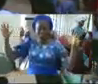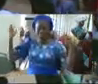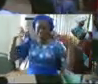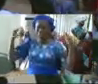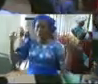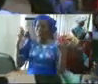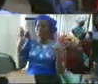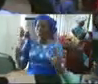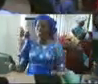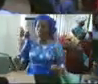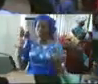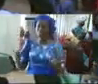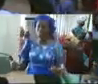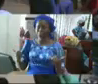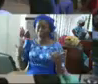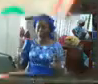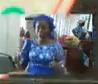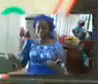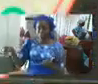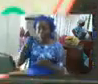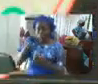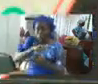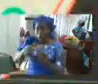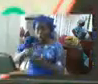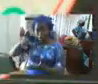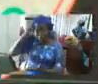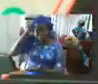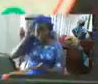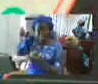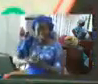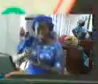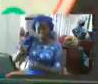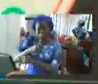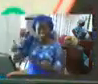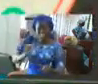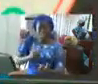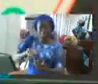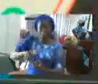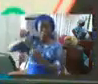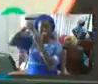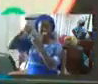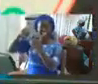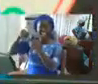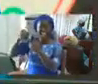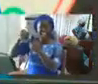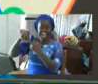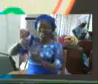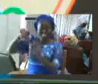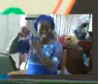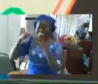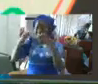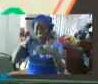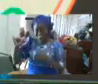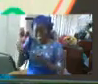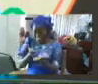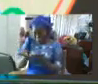Now, we all know that today is our special annual Thanksgiving service, and they will begin